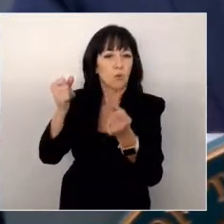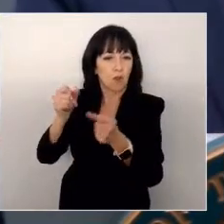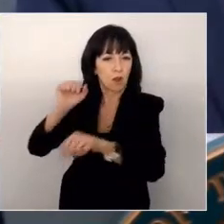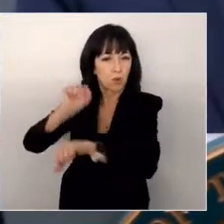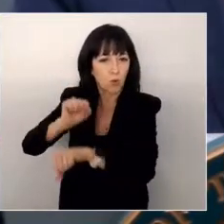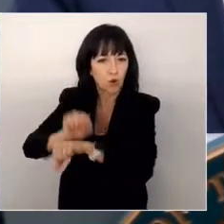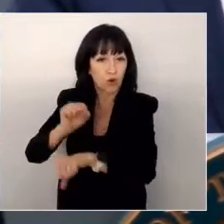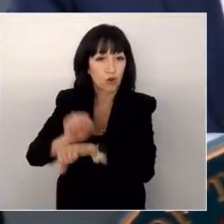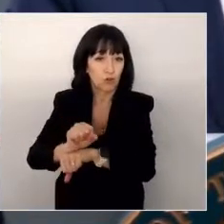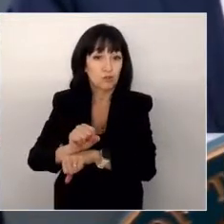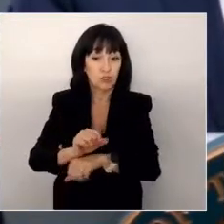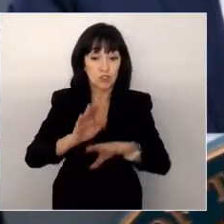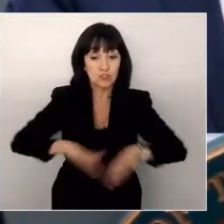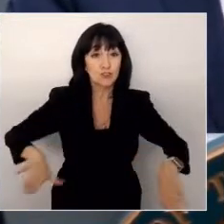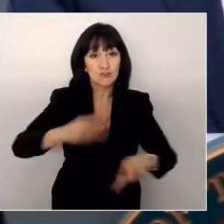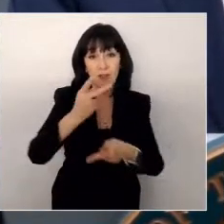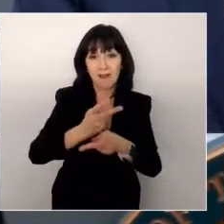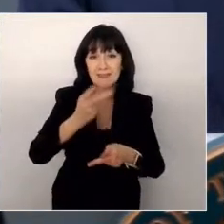today.